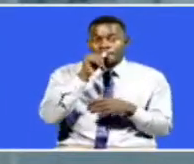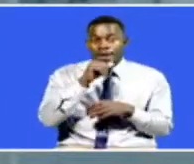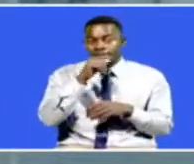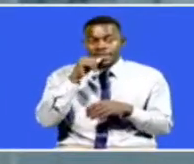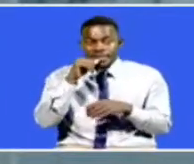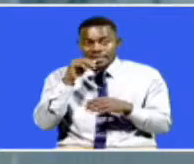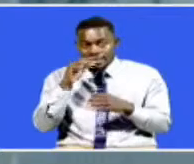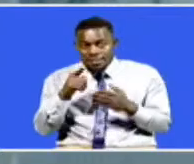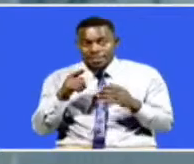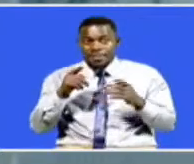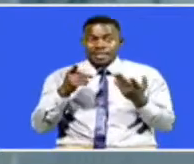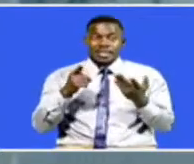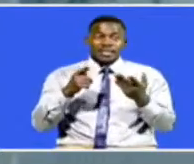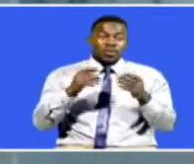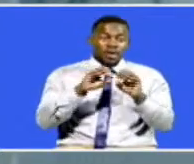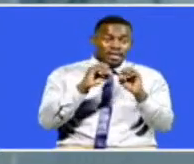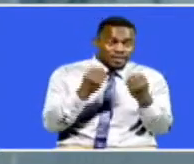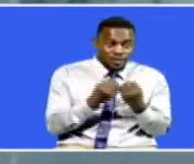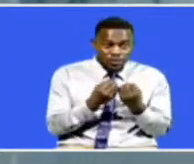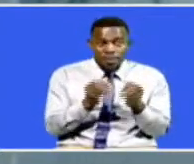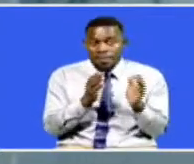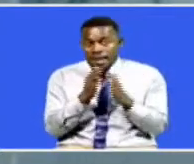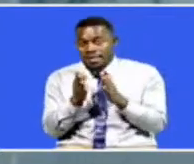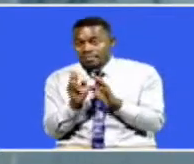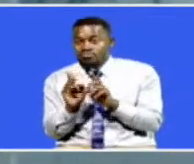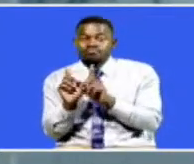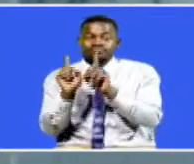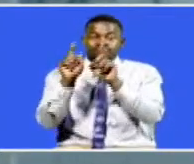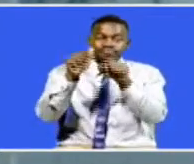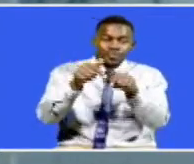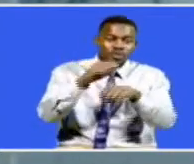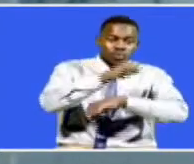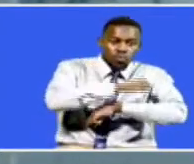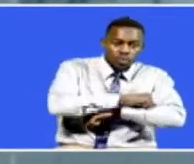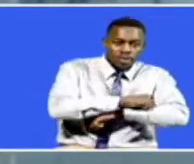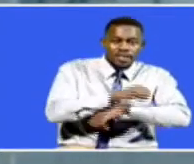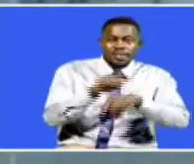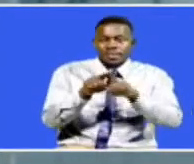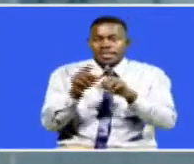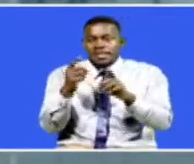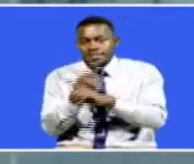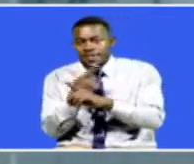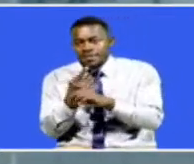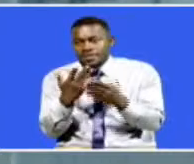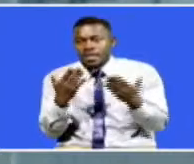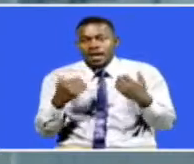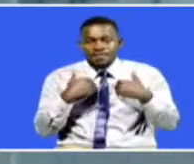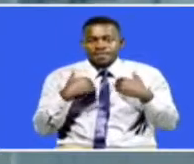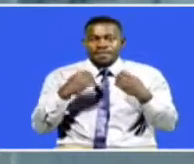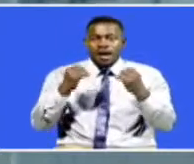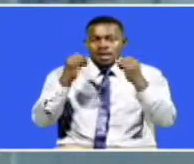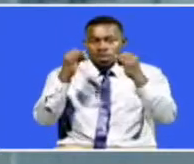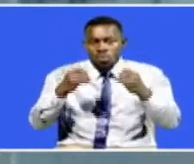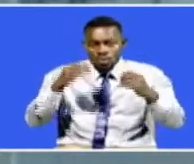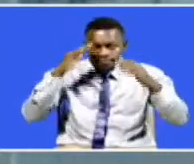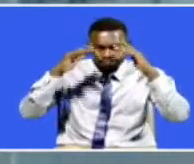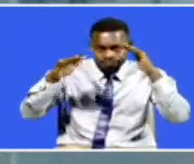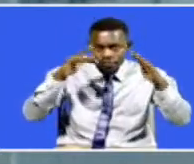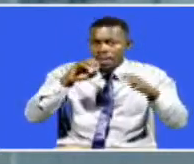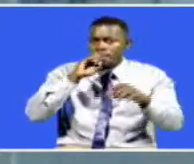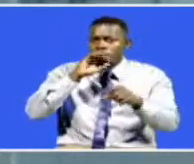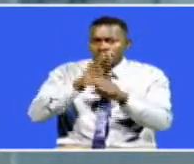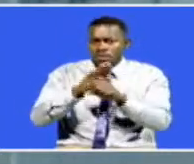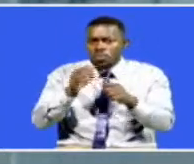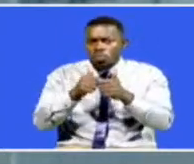visits for tourists as well as schools. The new initiative is promising to offer exciting experiences for tourists